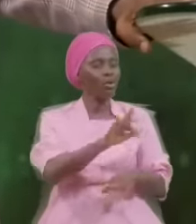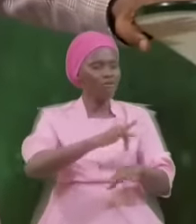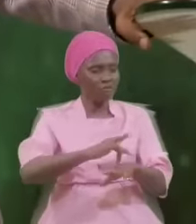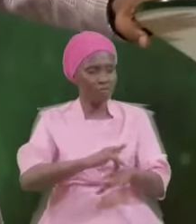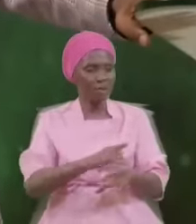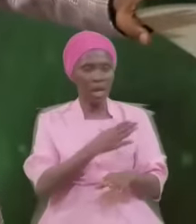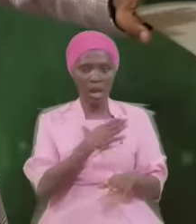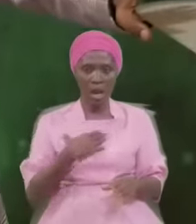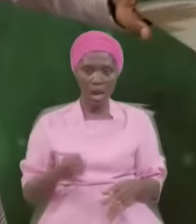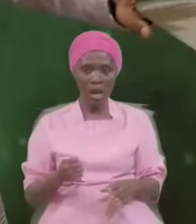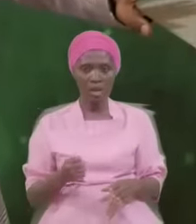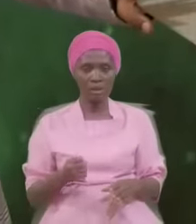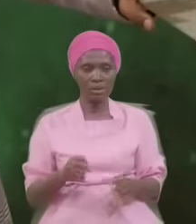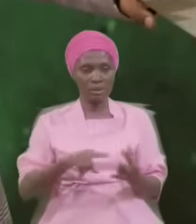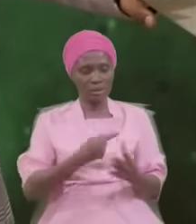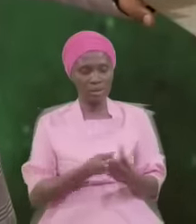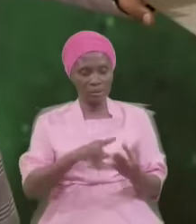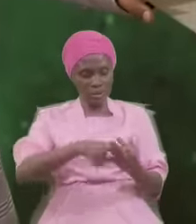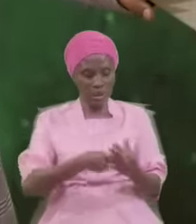And he lived and walked.